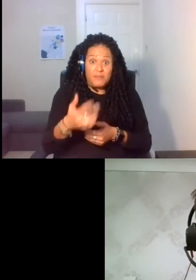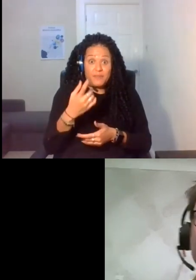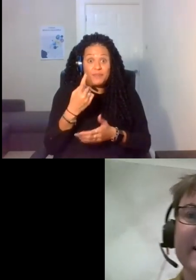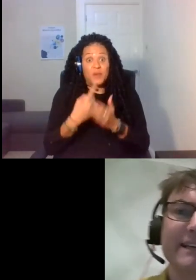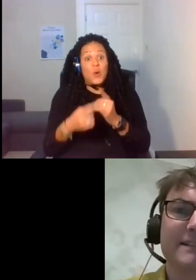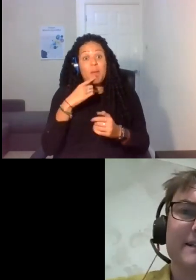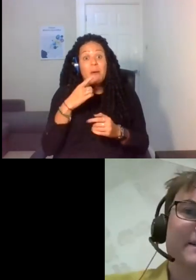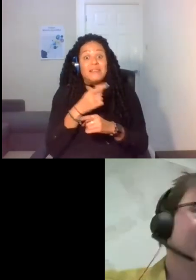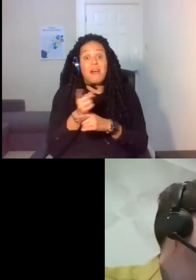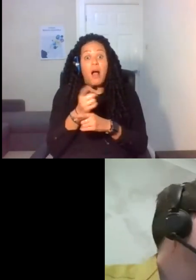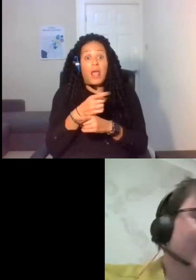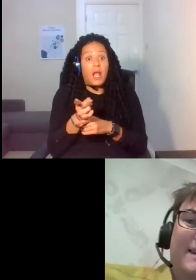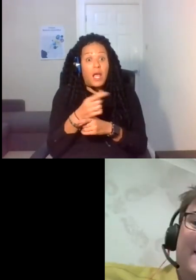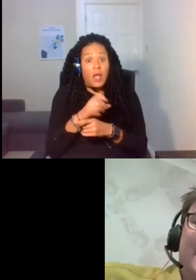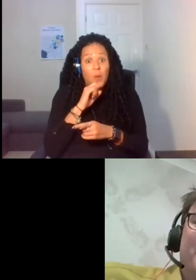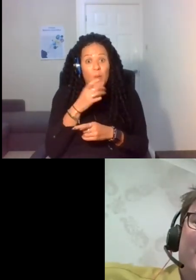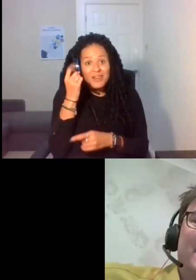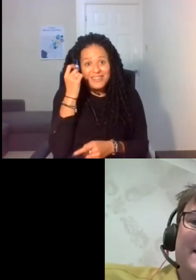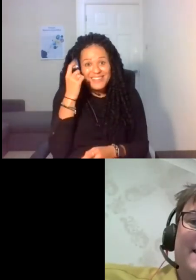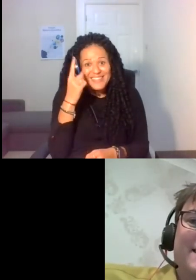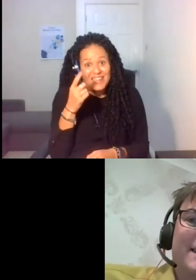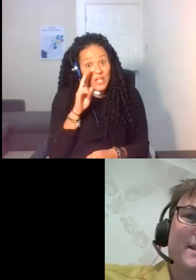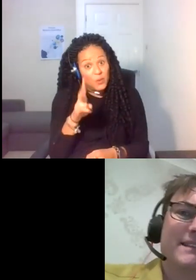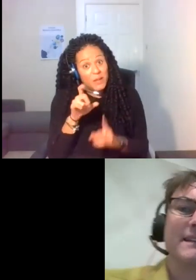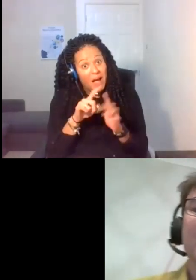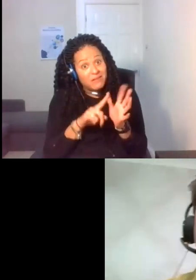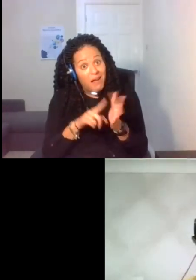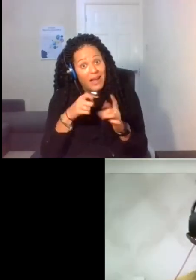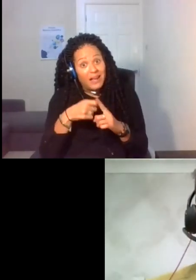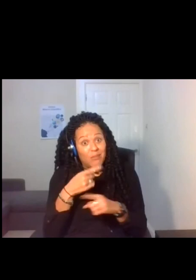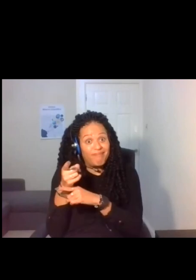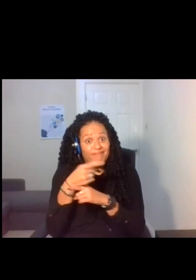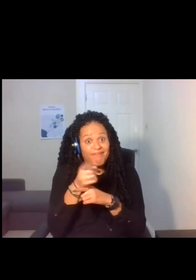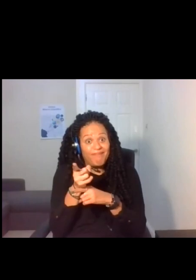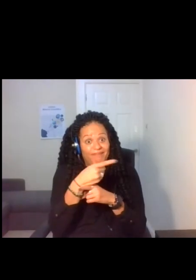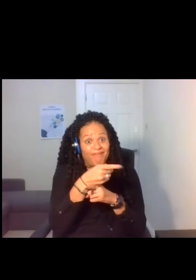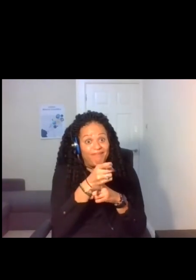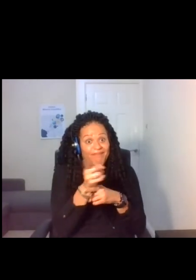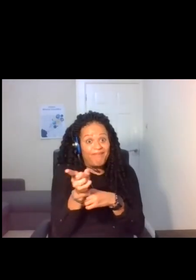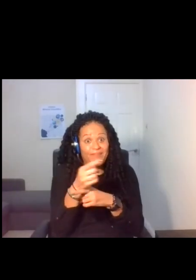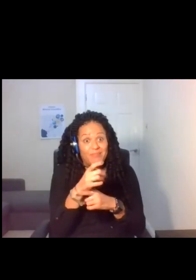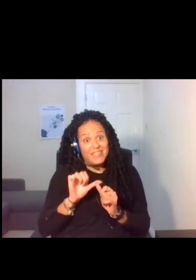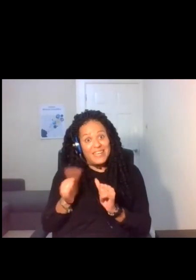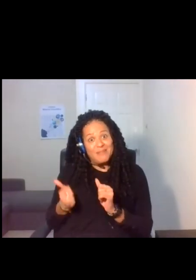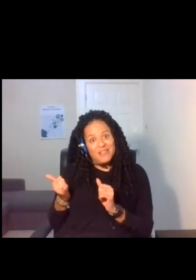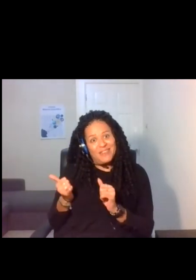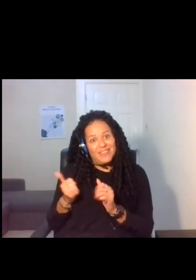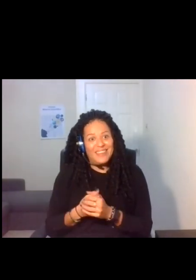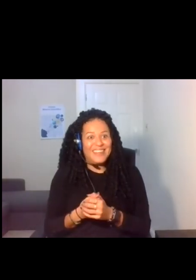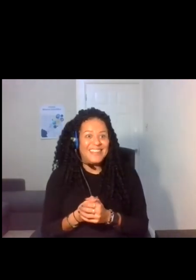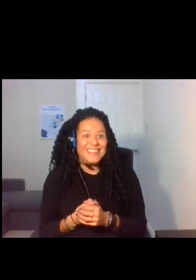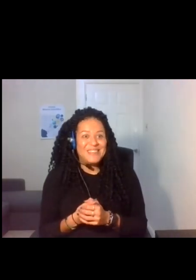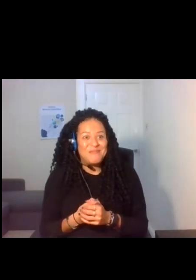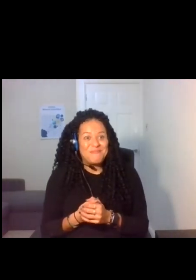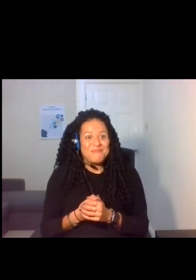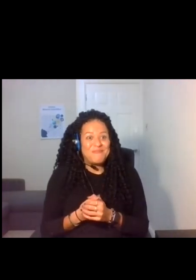would understand. Actually, I don't know if you can see the Dalek there. I've no idea because I can't see what you're seeing. But there's a Dalek that sat next to me throughout all these sessions,